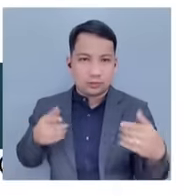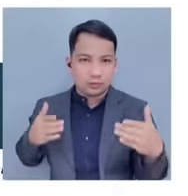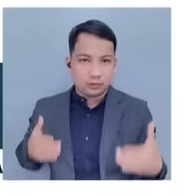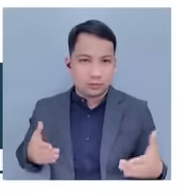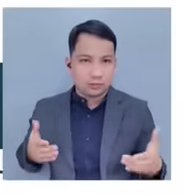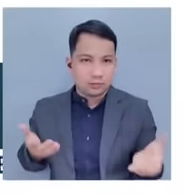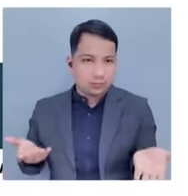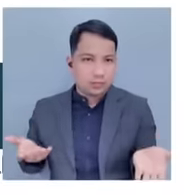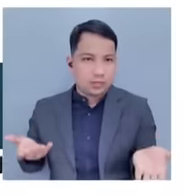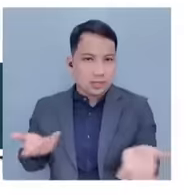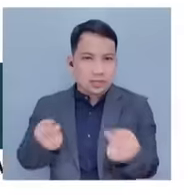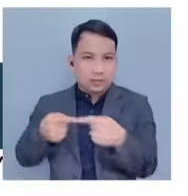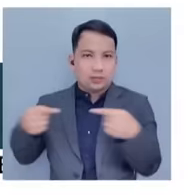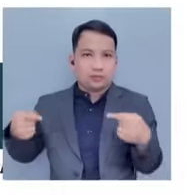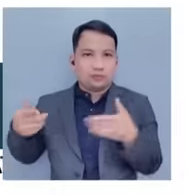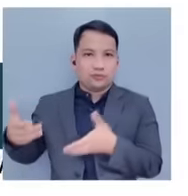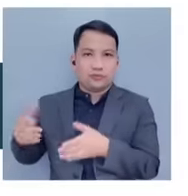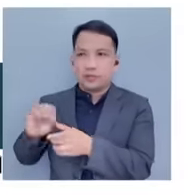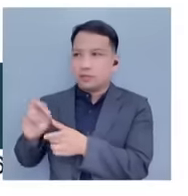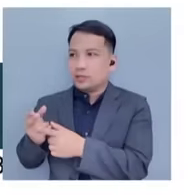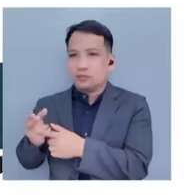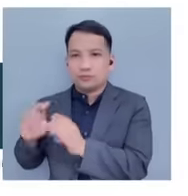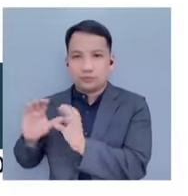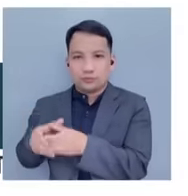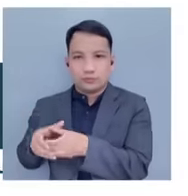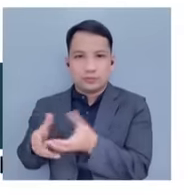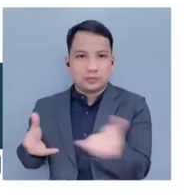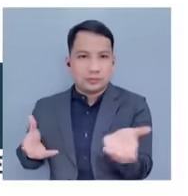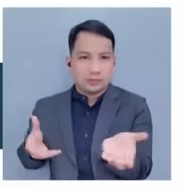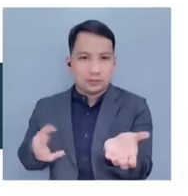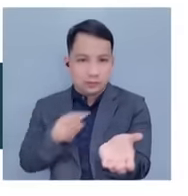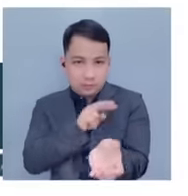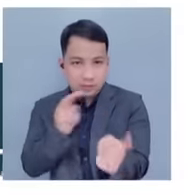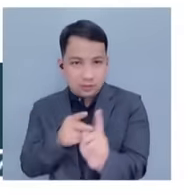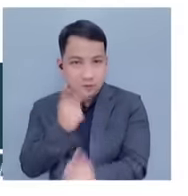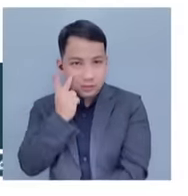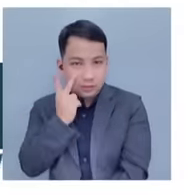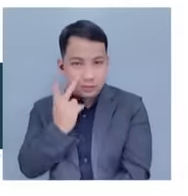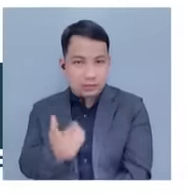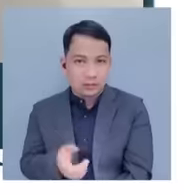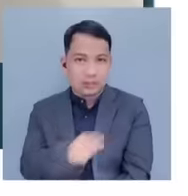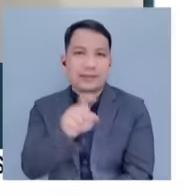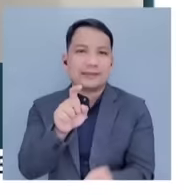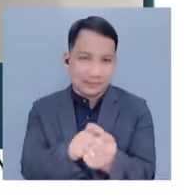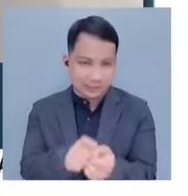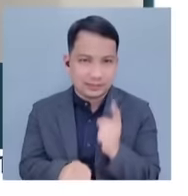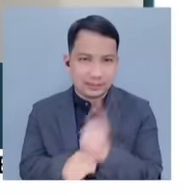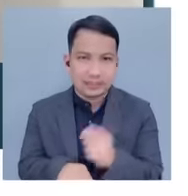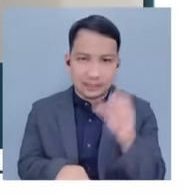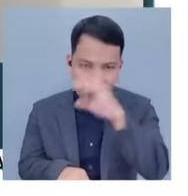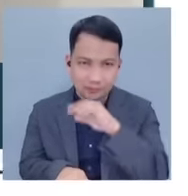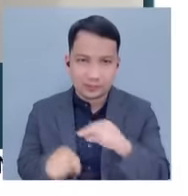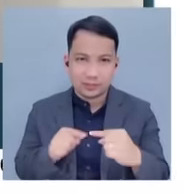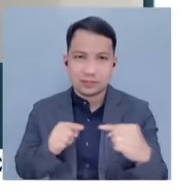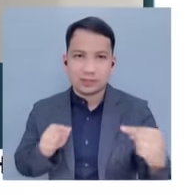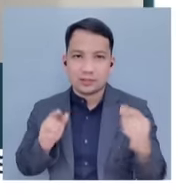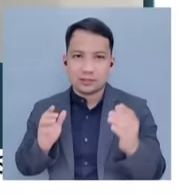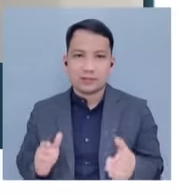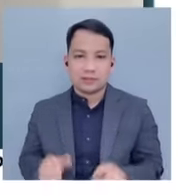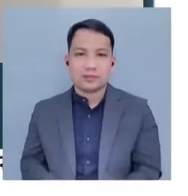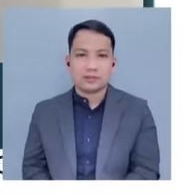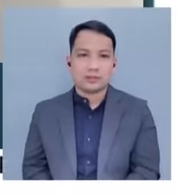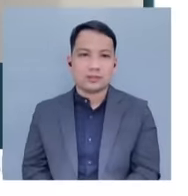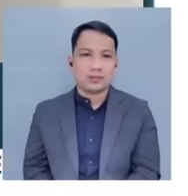this? Yeah. Are you looking for them too? Exactly. Yeah. Yeah. I think they should seize the moment